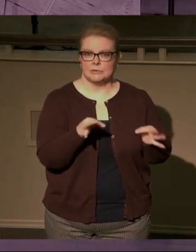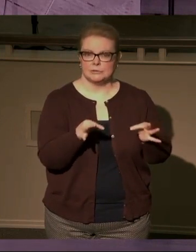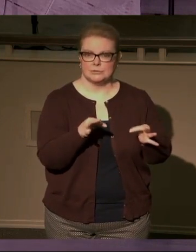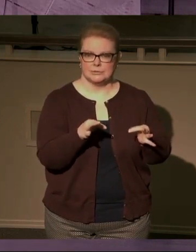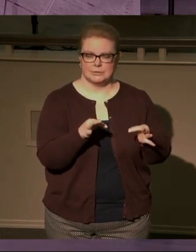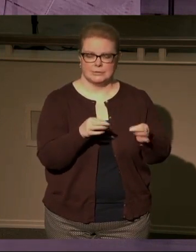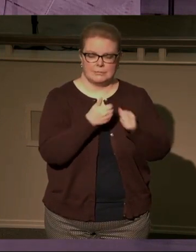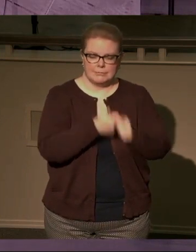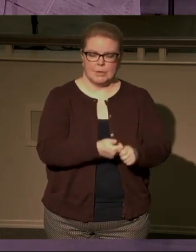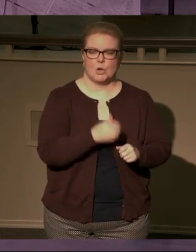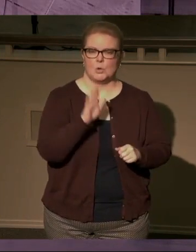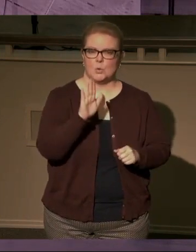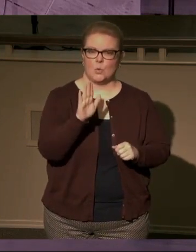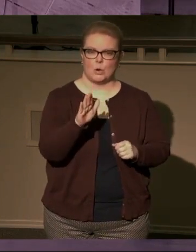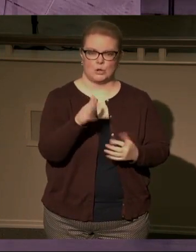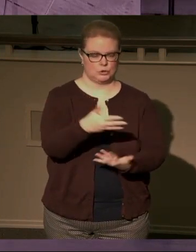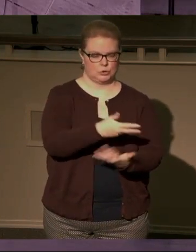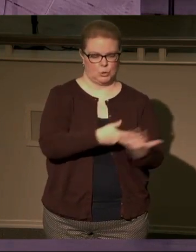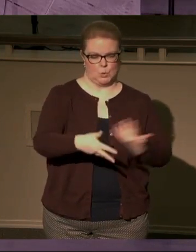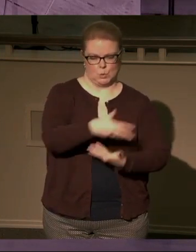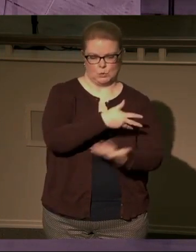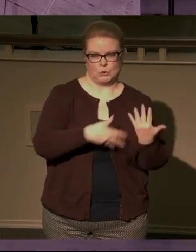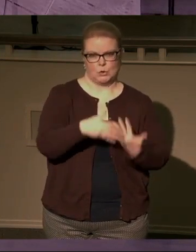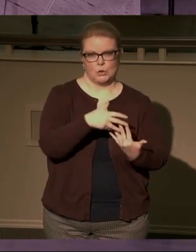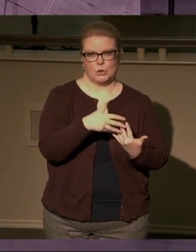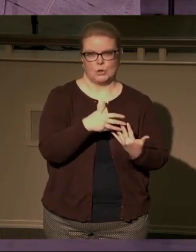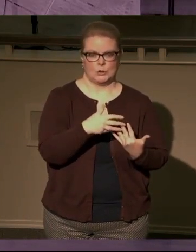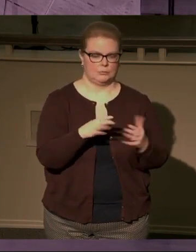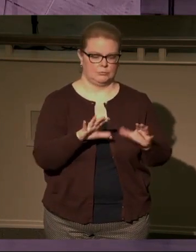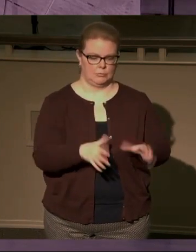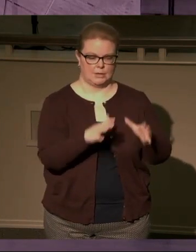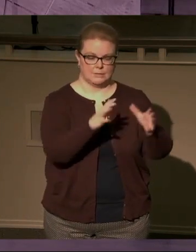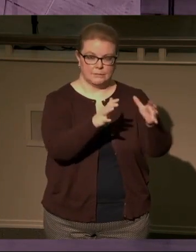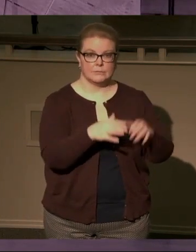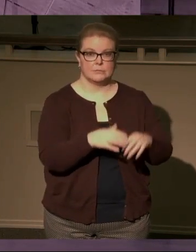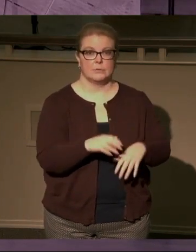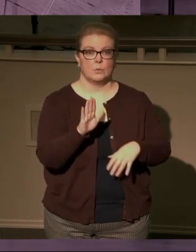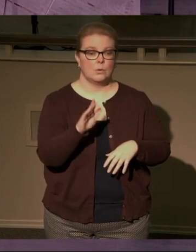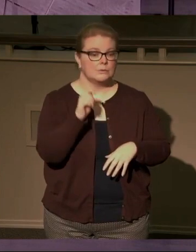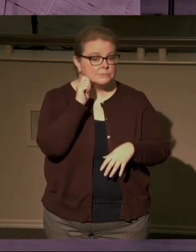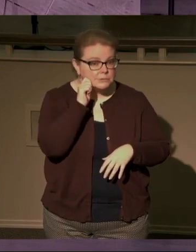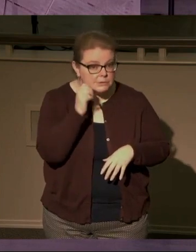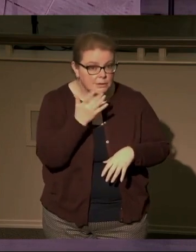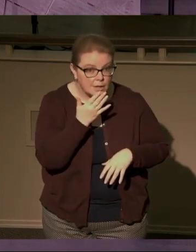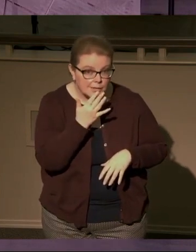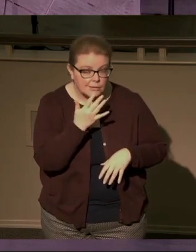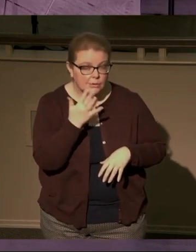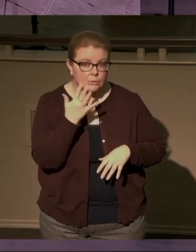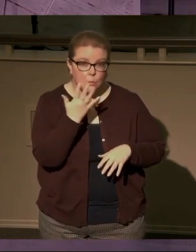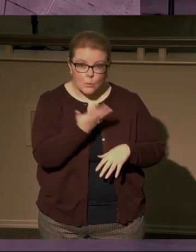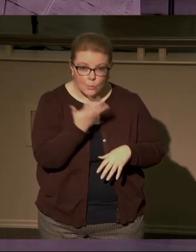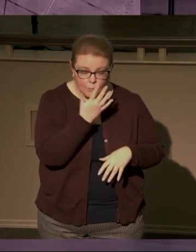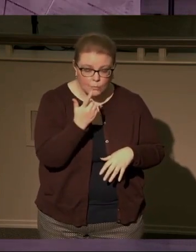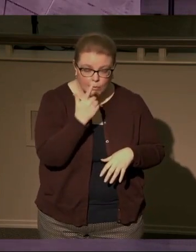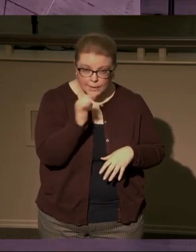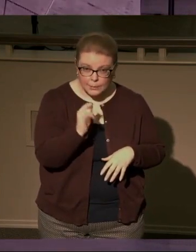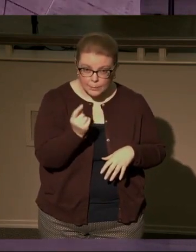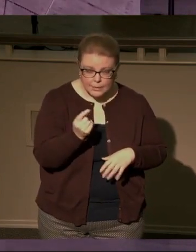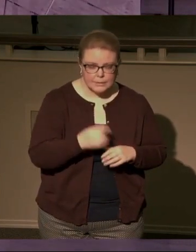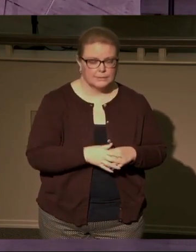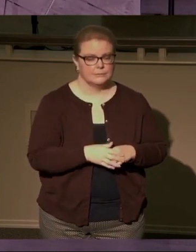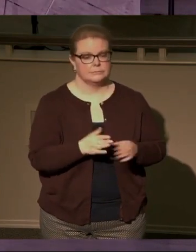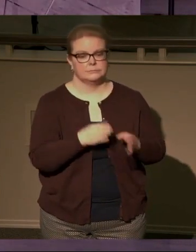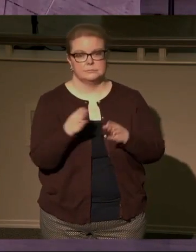social classification, by your racial classification, and if by